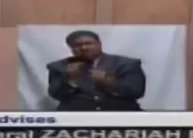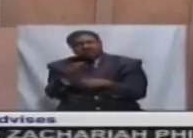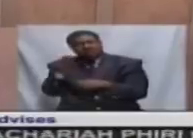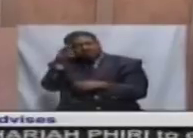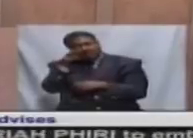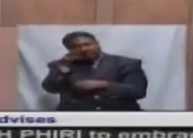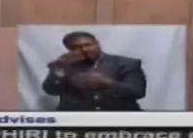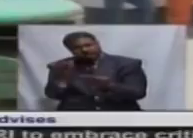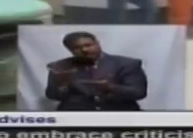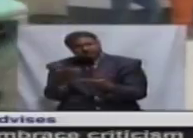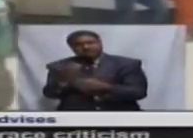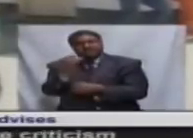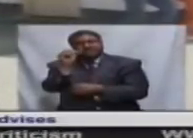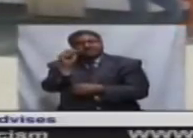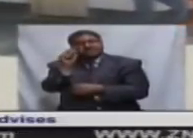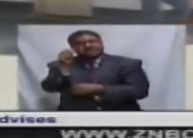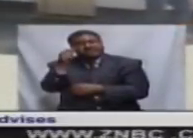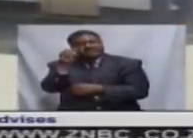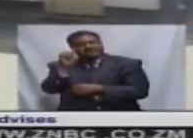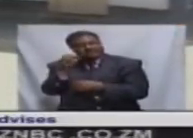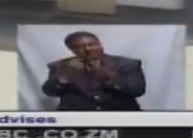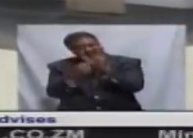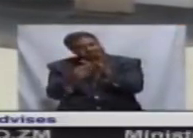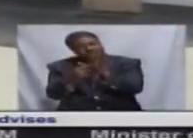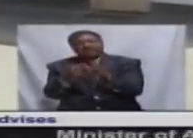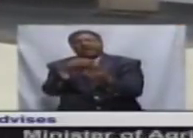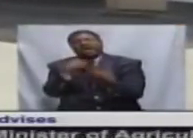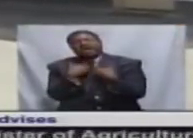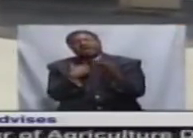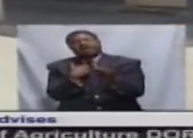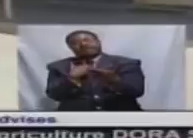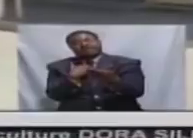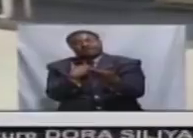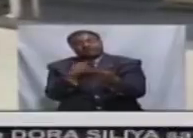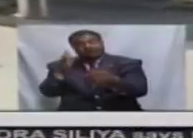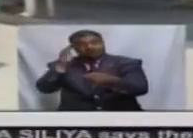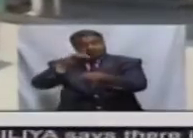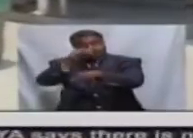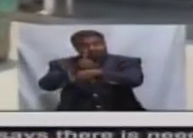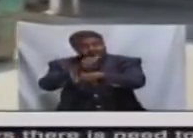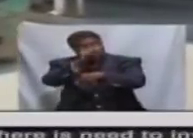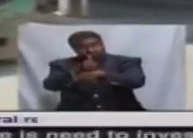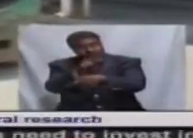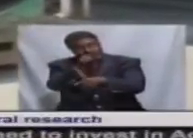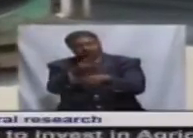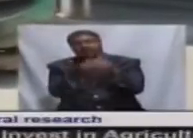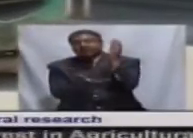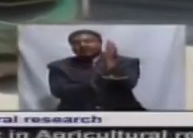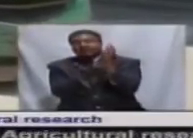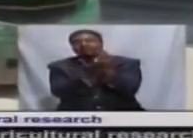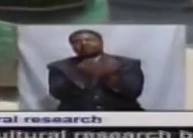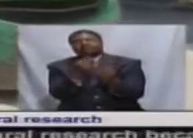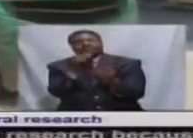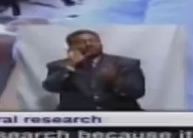I'm sure it's true for all the countries who are here. If we are going to expedite socio-economic development,